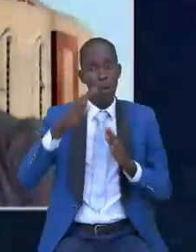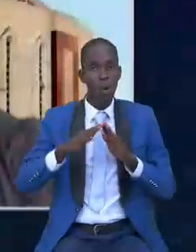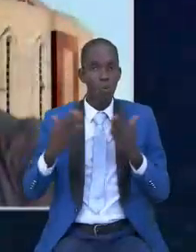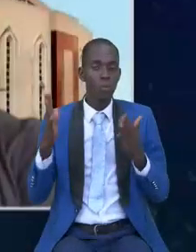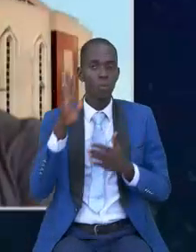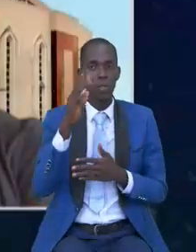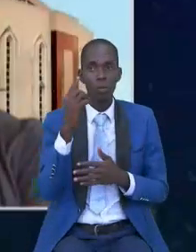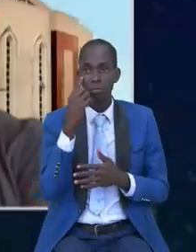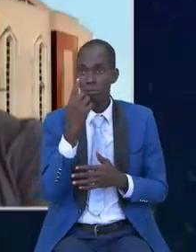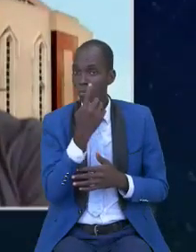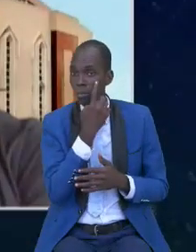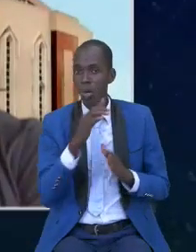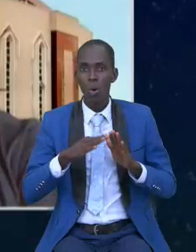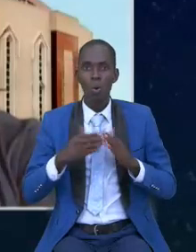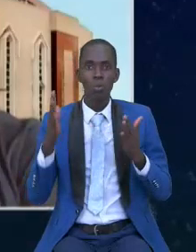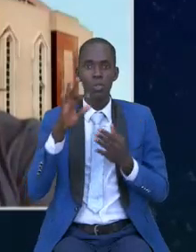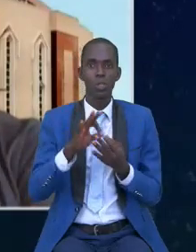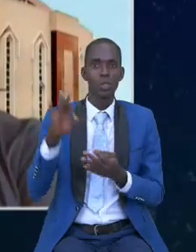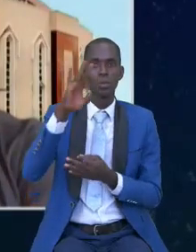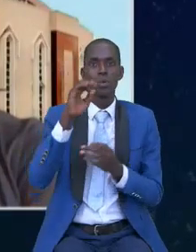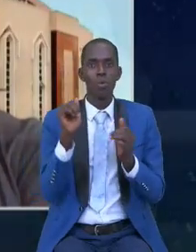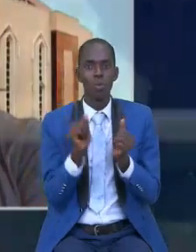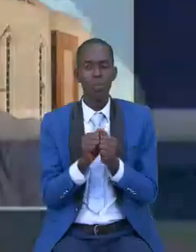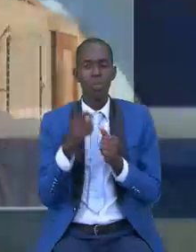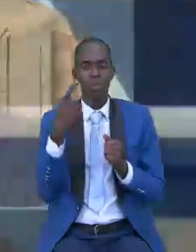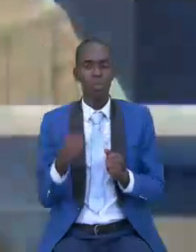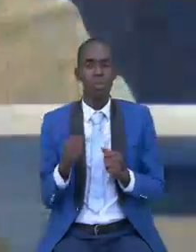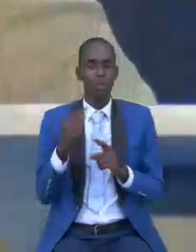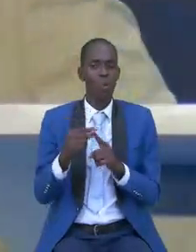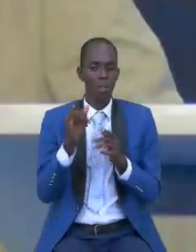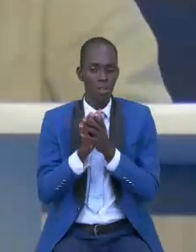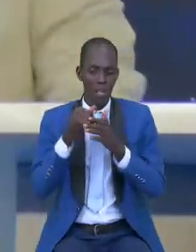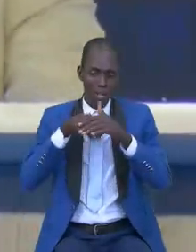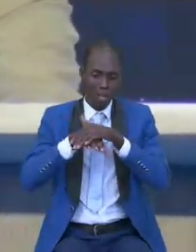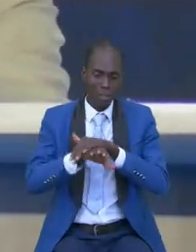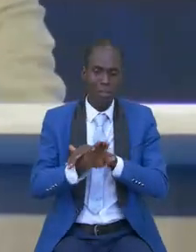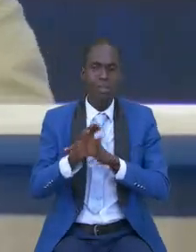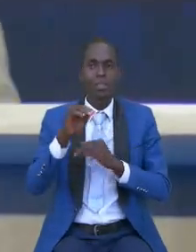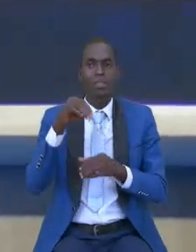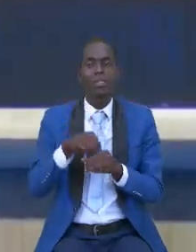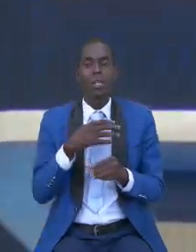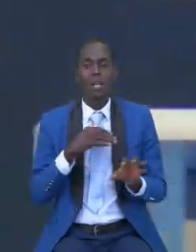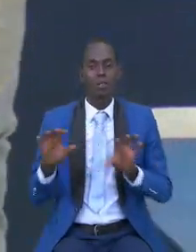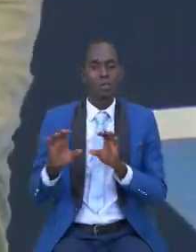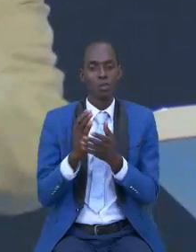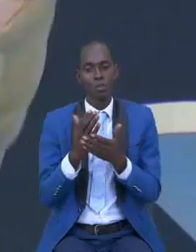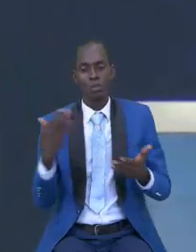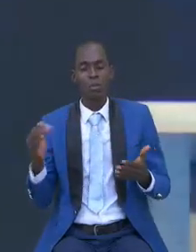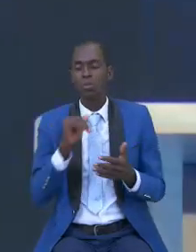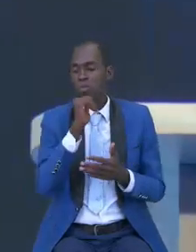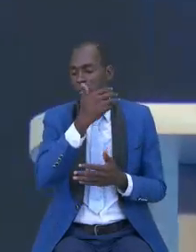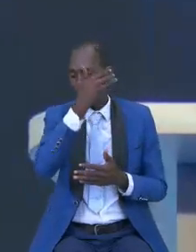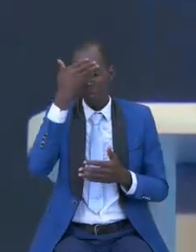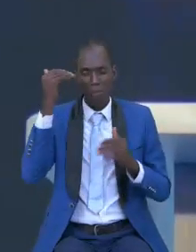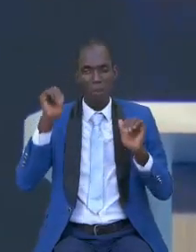ears, you open your spirit to the word that enters in and does something